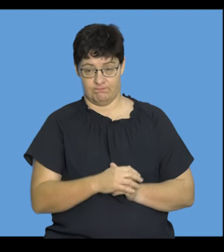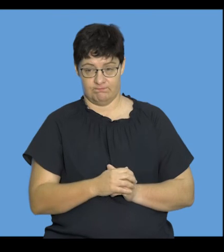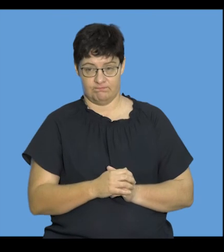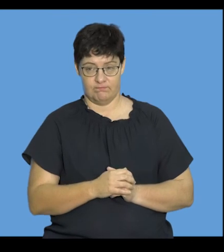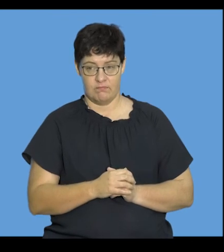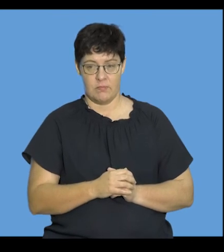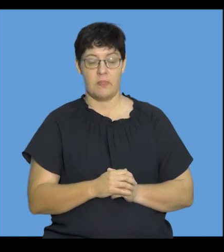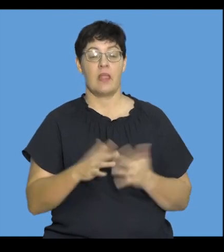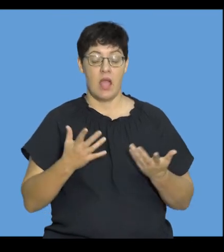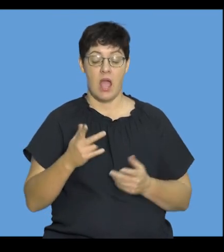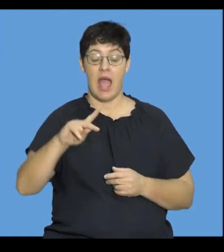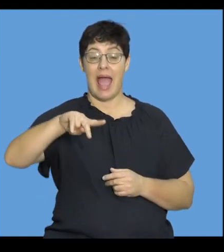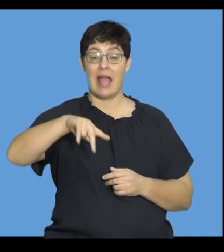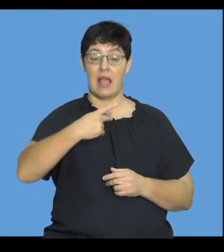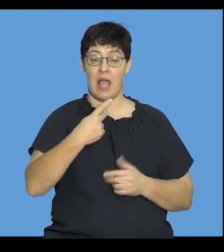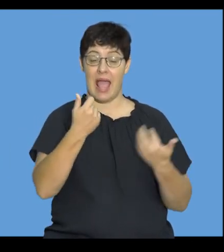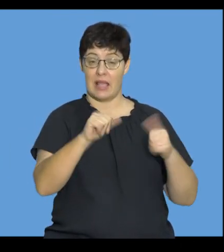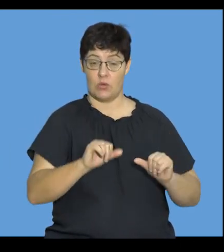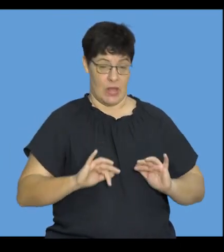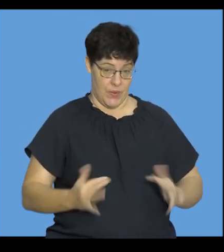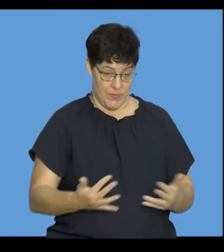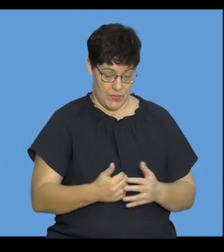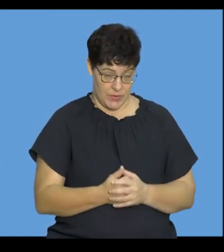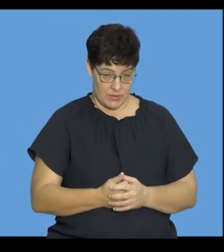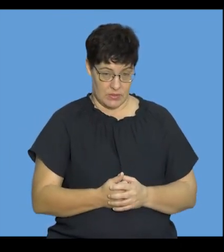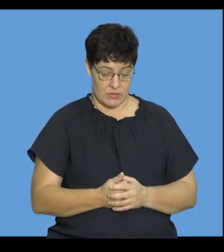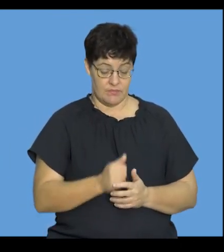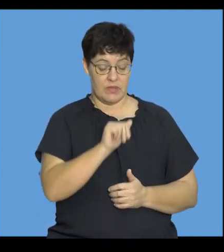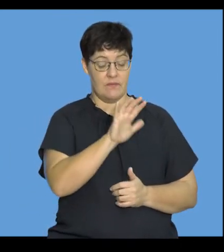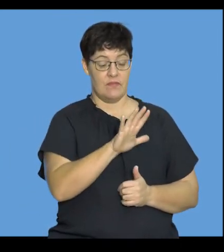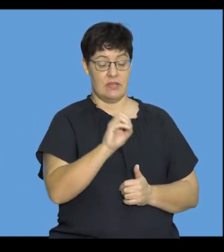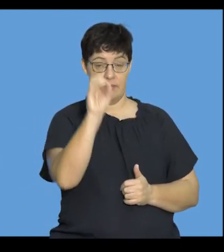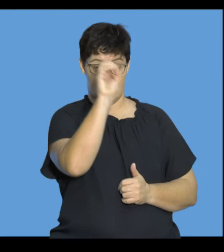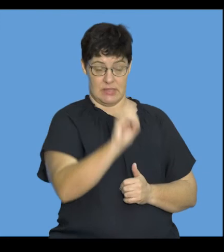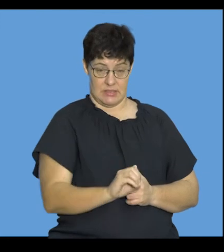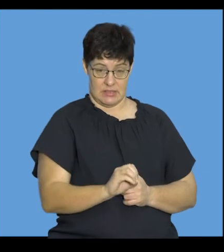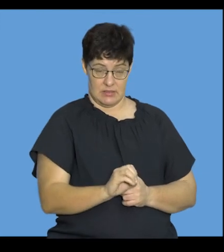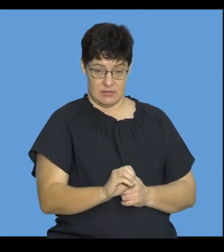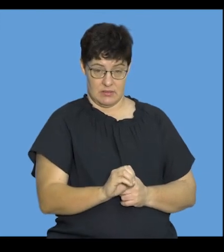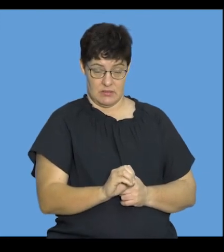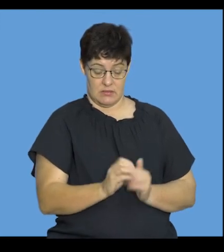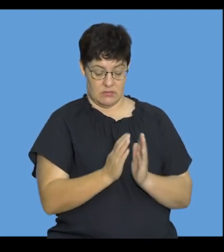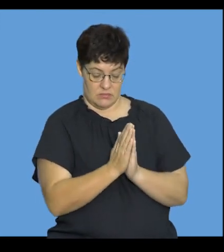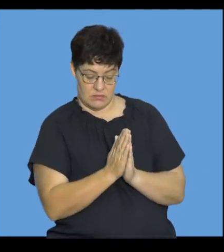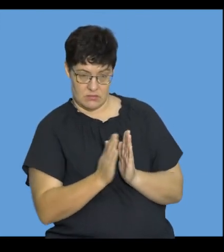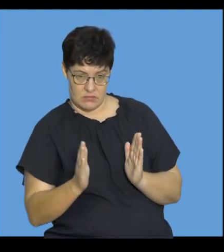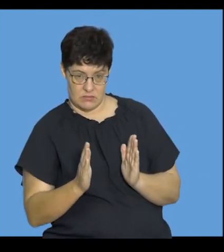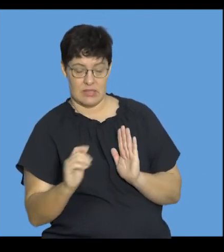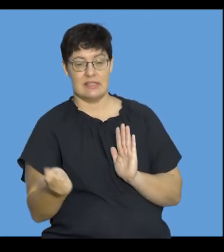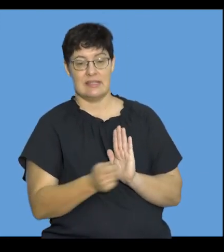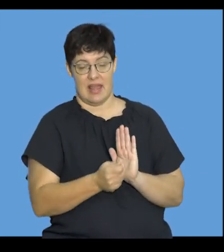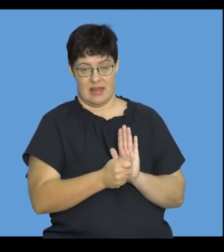Watch. They settle the accounts as follows. 50% during the month